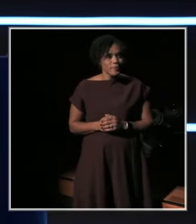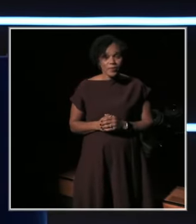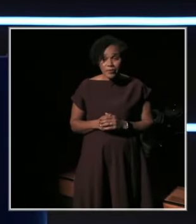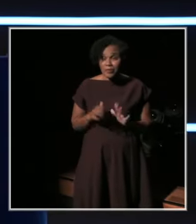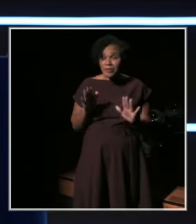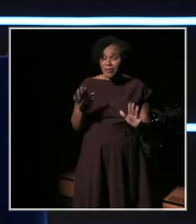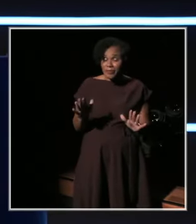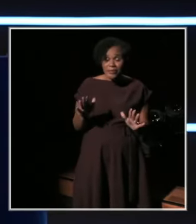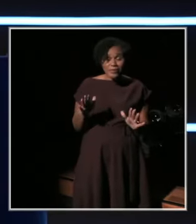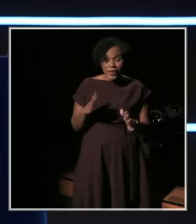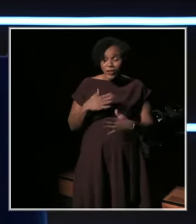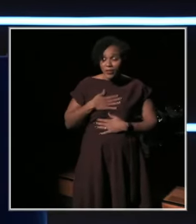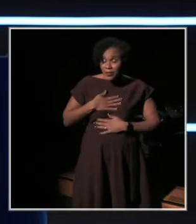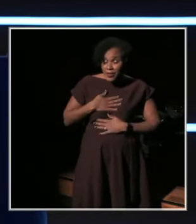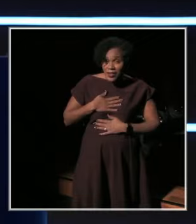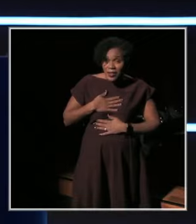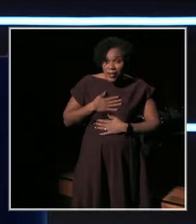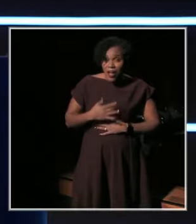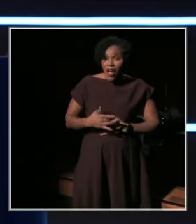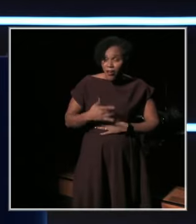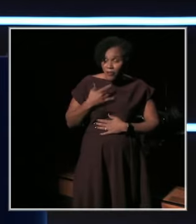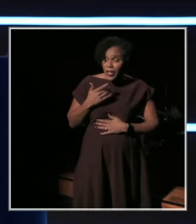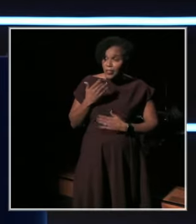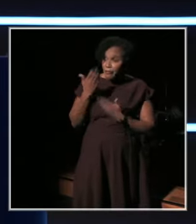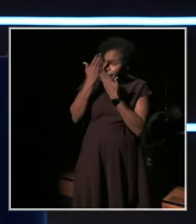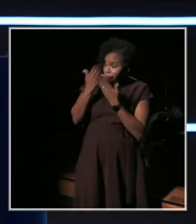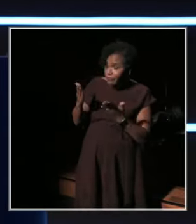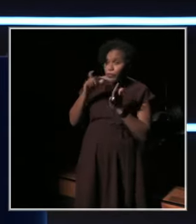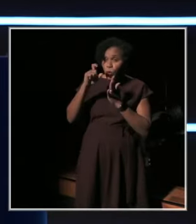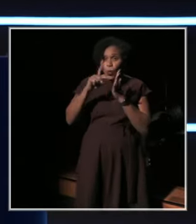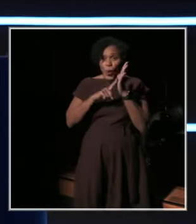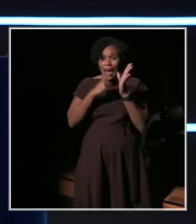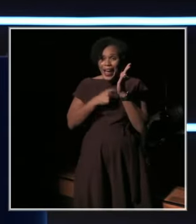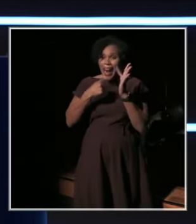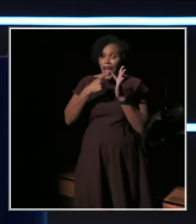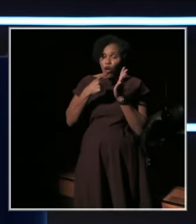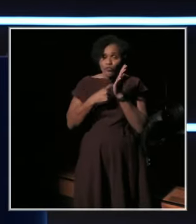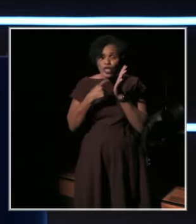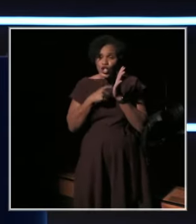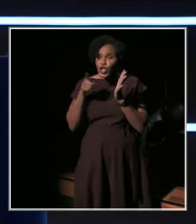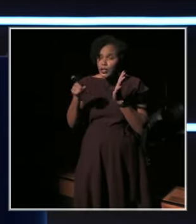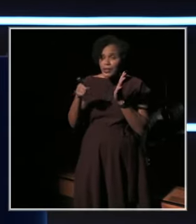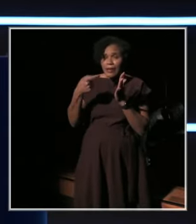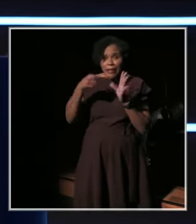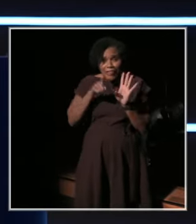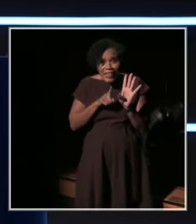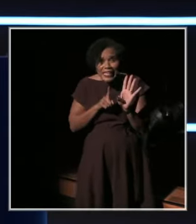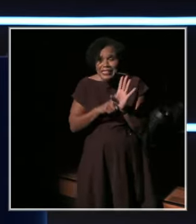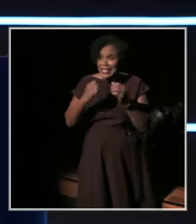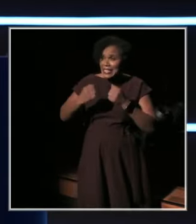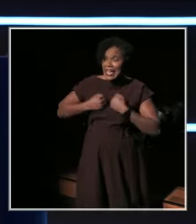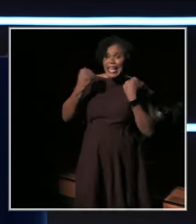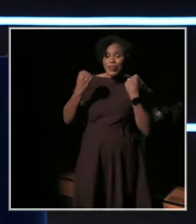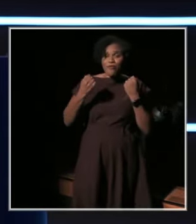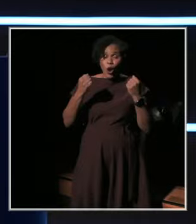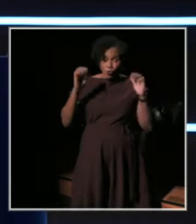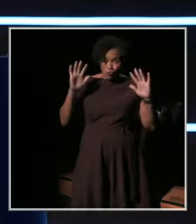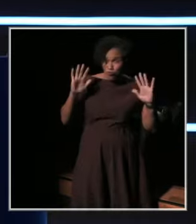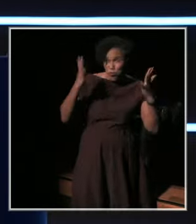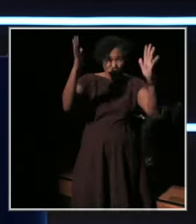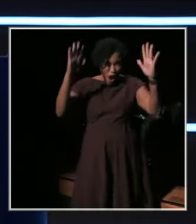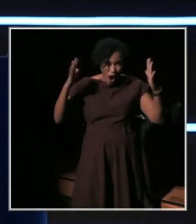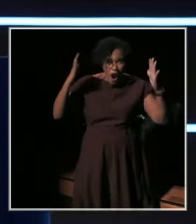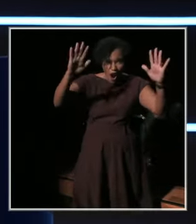And it's a huge, huge tribute to Claire Richards, this year's hero, and to the team at We Are Dot Women.